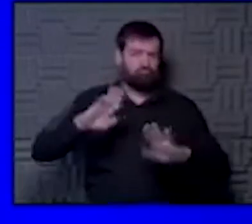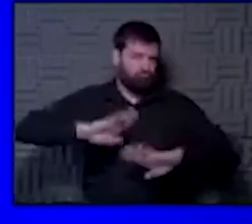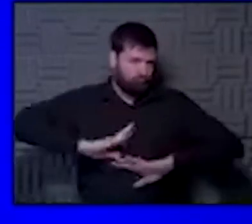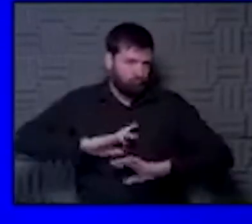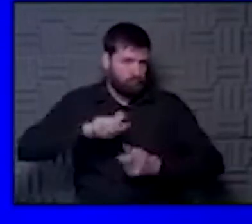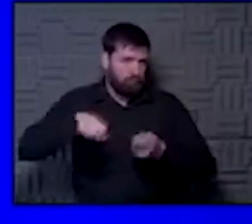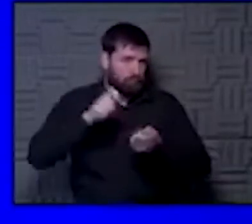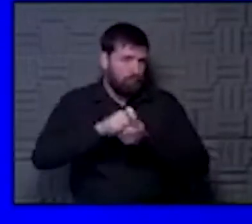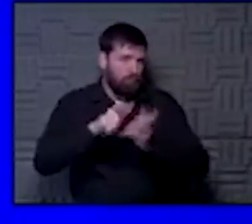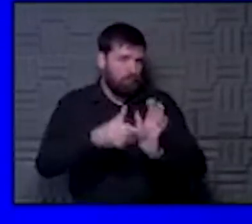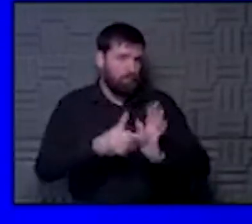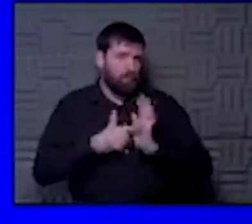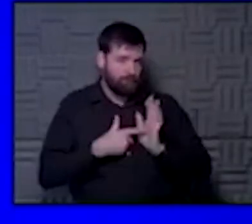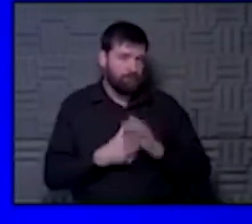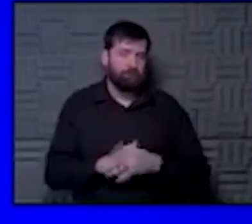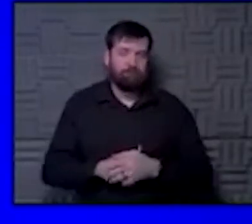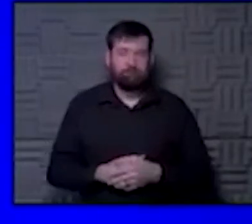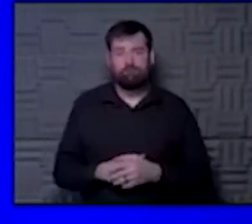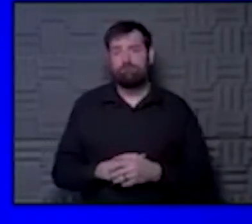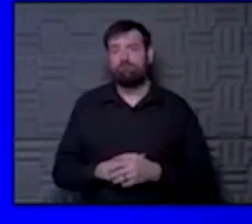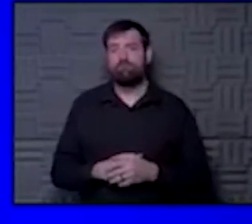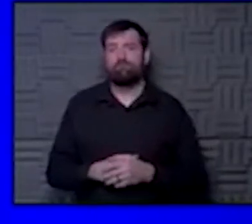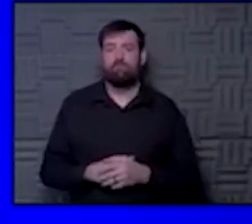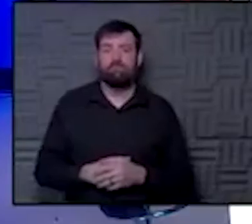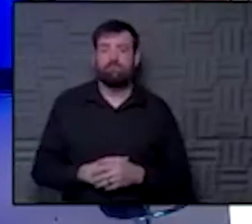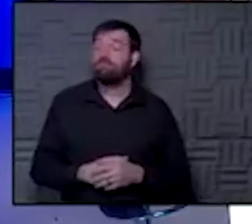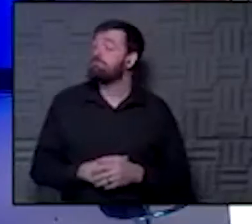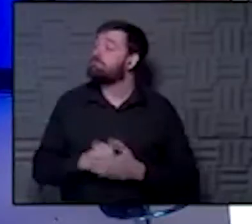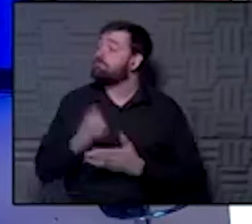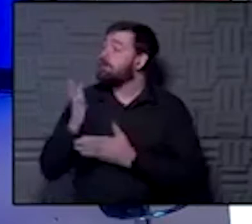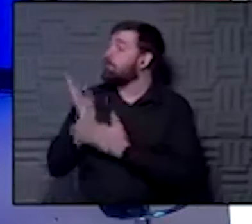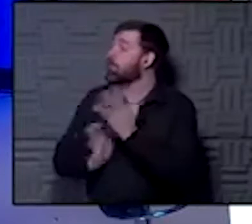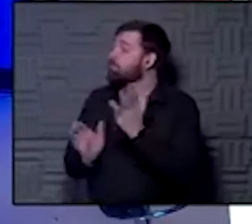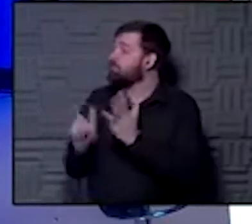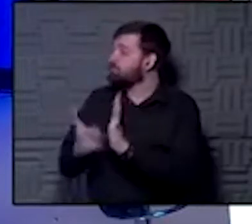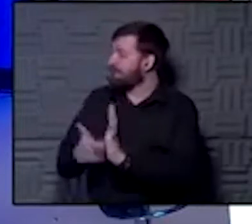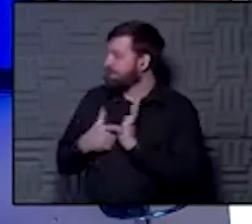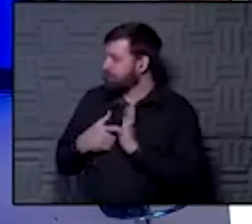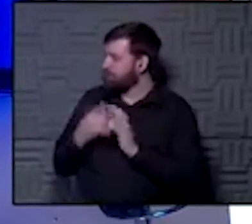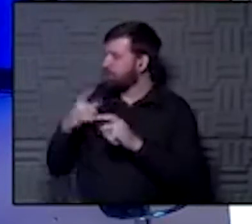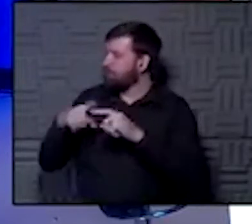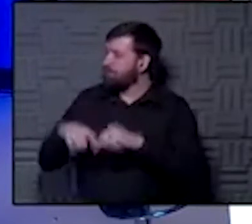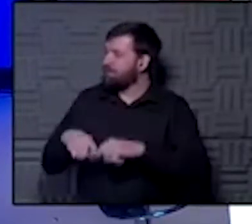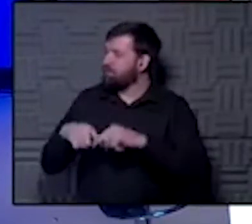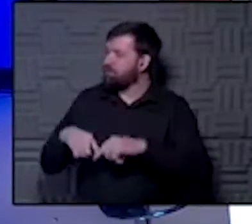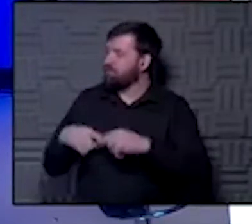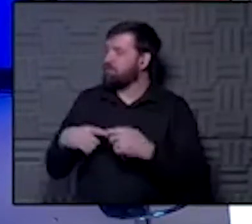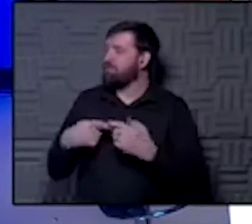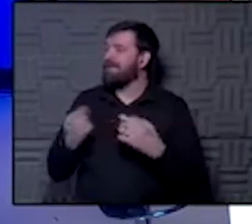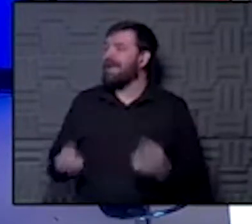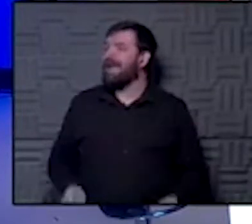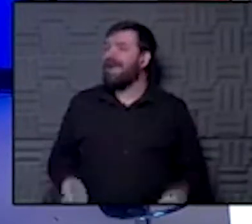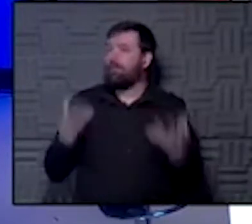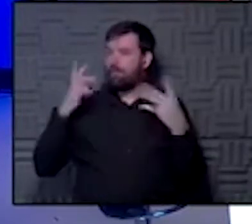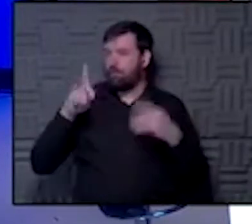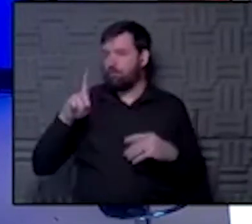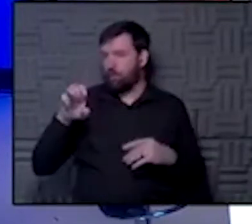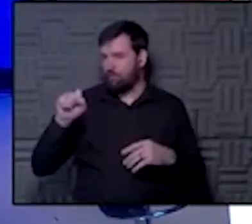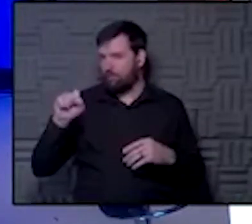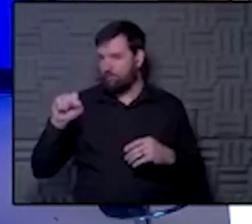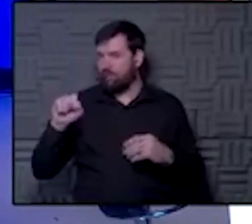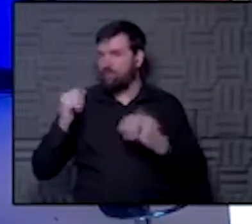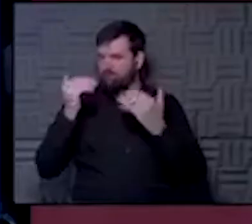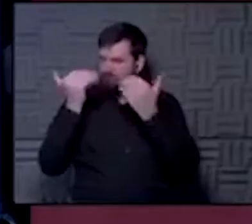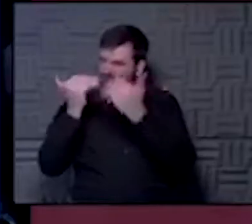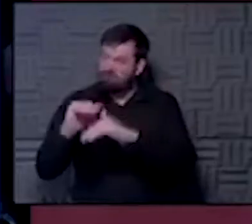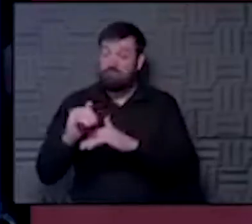criteria to be enrolled to get this medication. And part of the criteria also based upon the limited number of doses we have. Correct. As